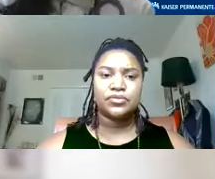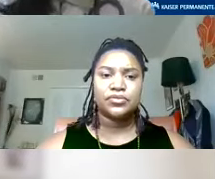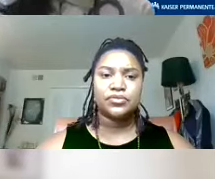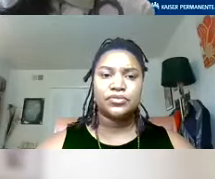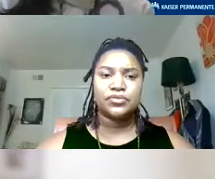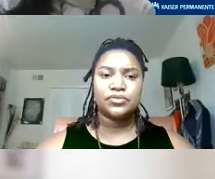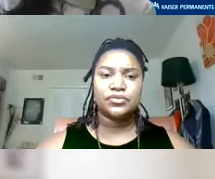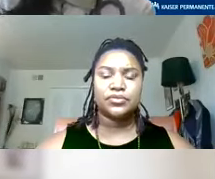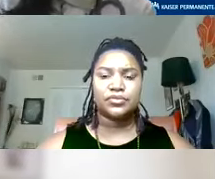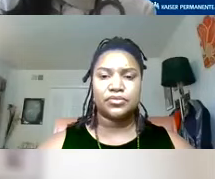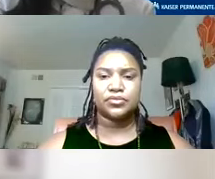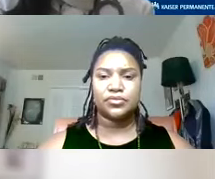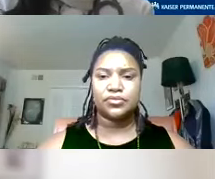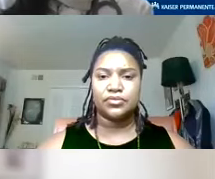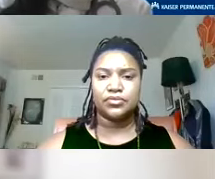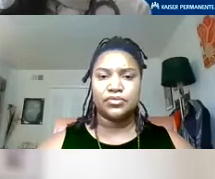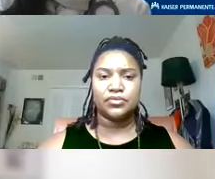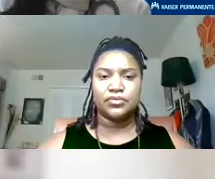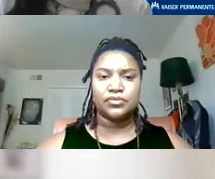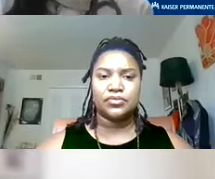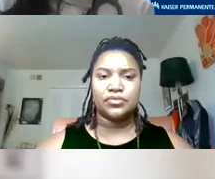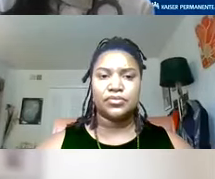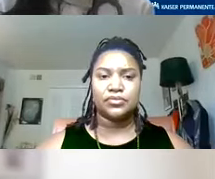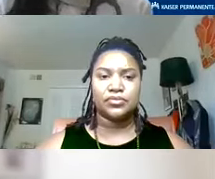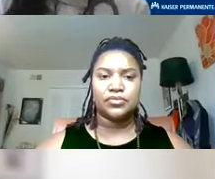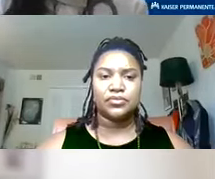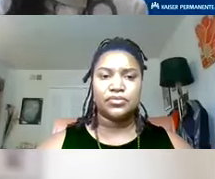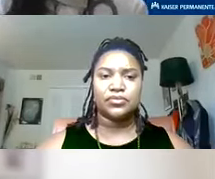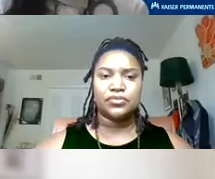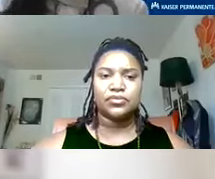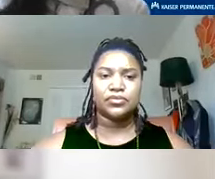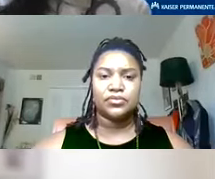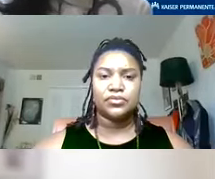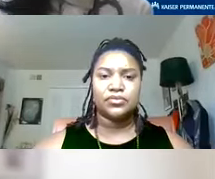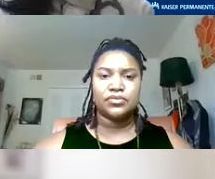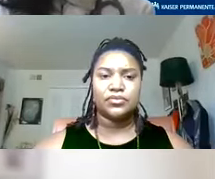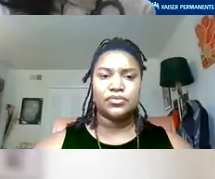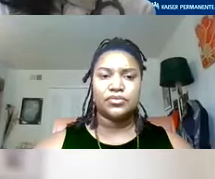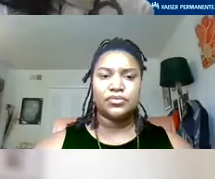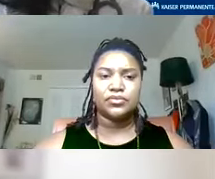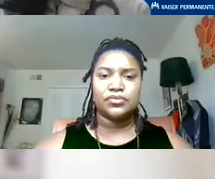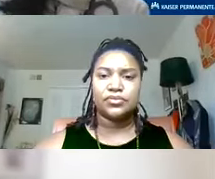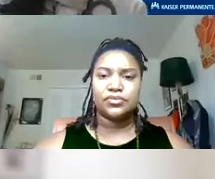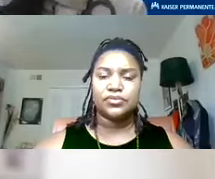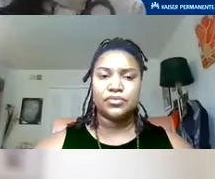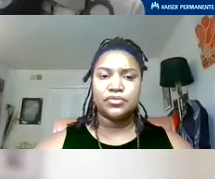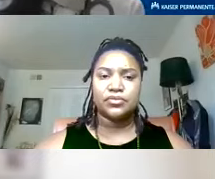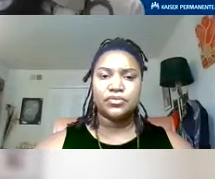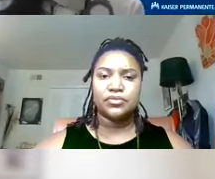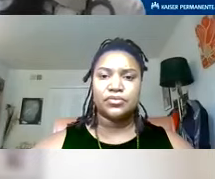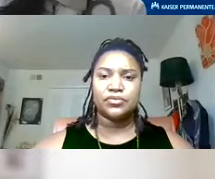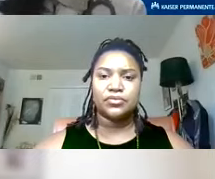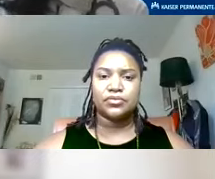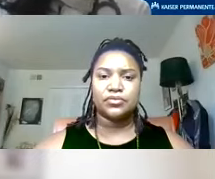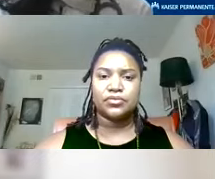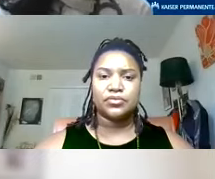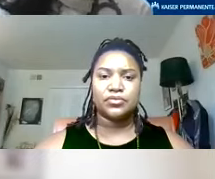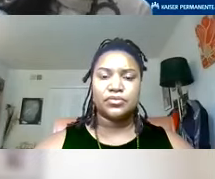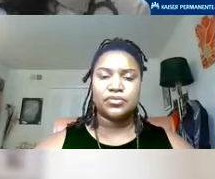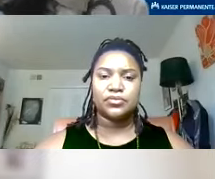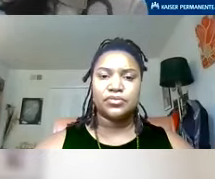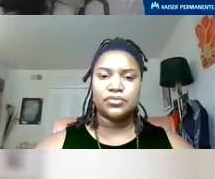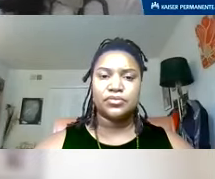don't think that we can quantify. Before, we would say a high risk exposure is more than 30 minutes with both people unmasked, less than